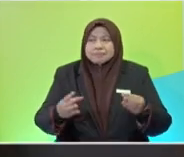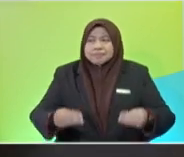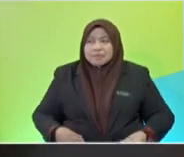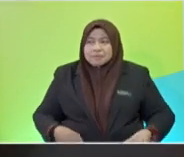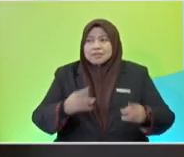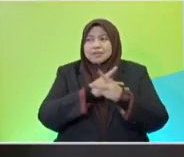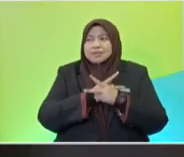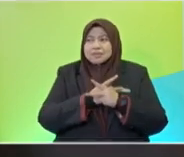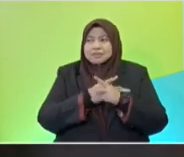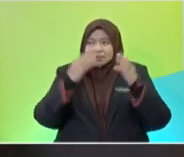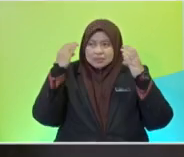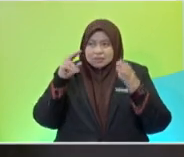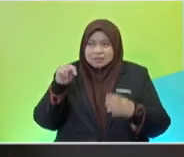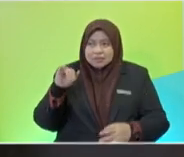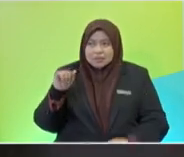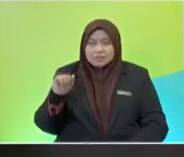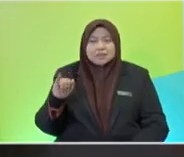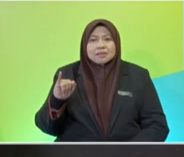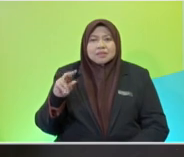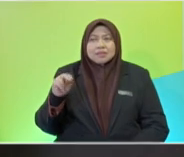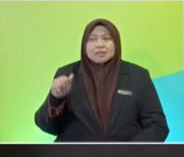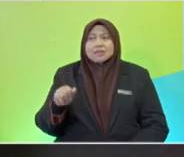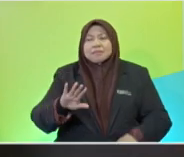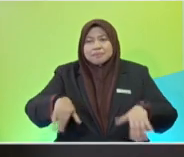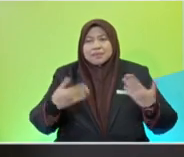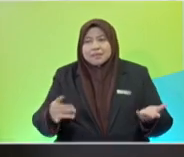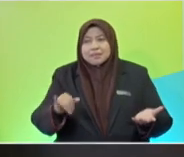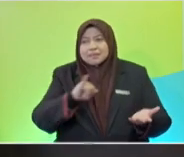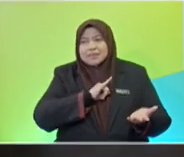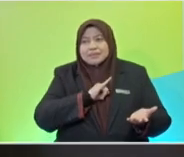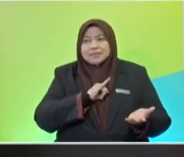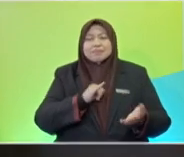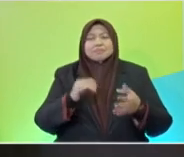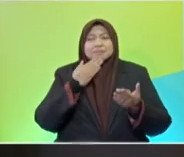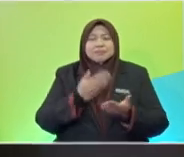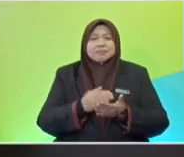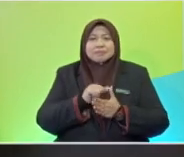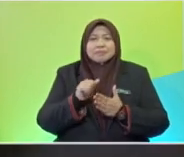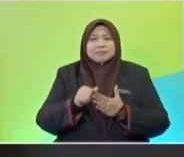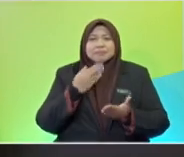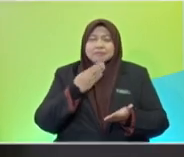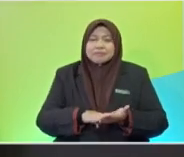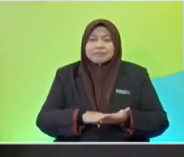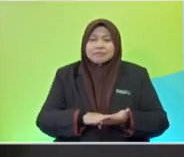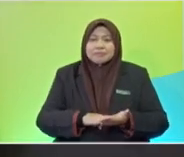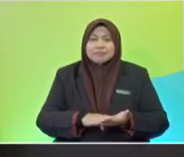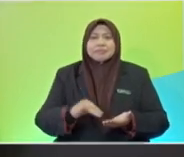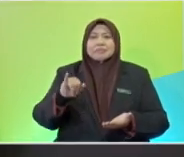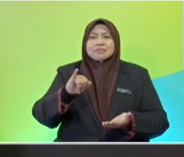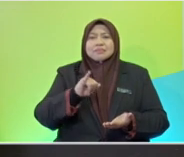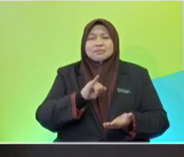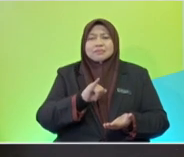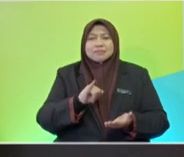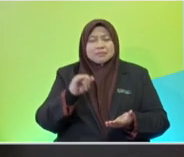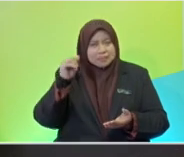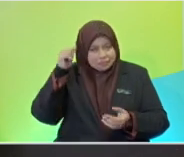But what about my overall performance for this entire lesson? How well did I do? Okay, remember, Sean has told us when we go